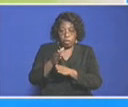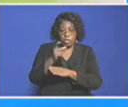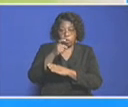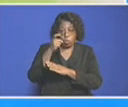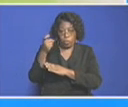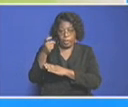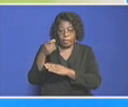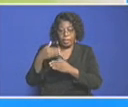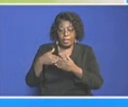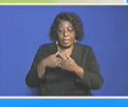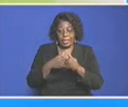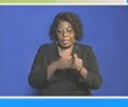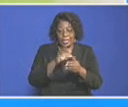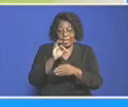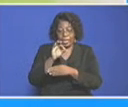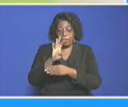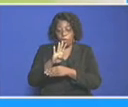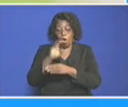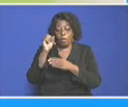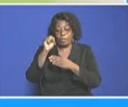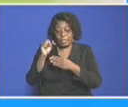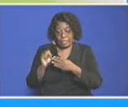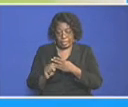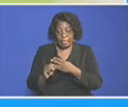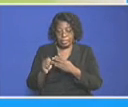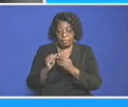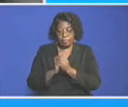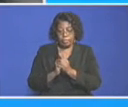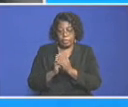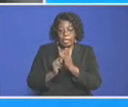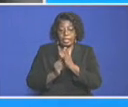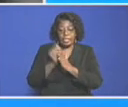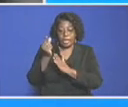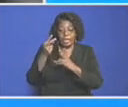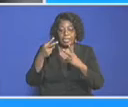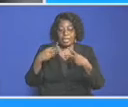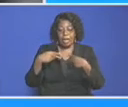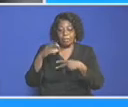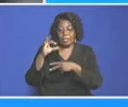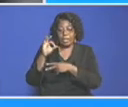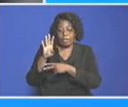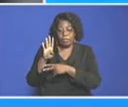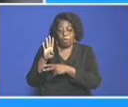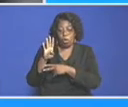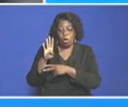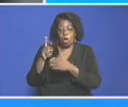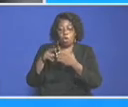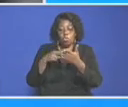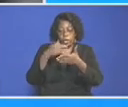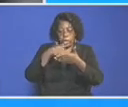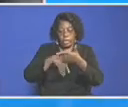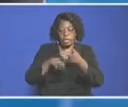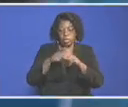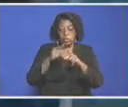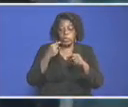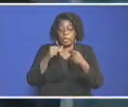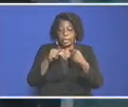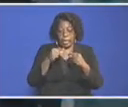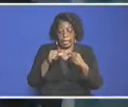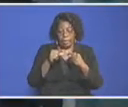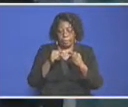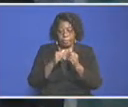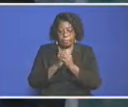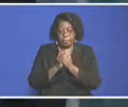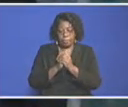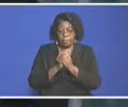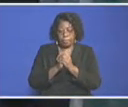leading 94th of the season. Soon afterwards, the Giants had a 94-50 win-loss record going into the game against the Padres,